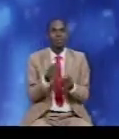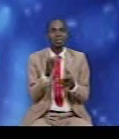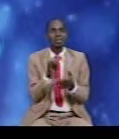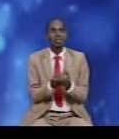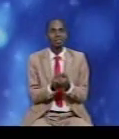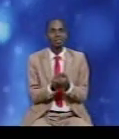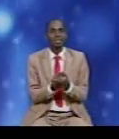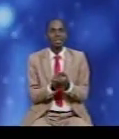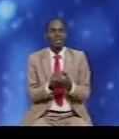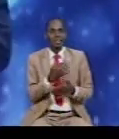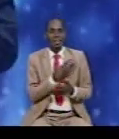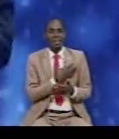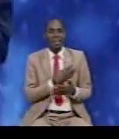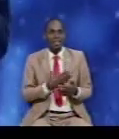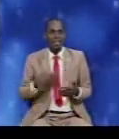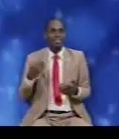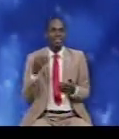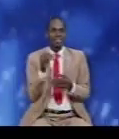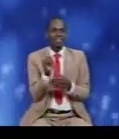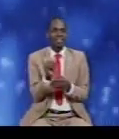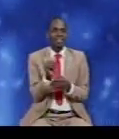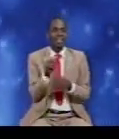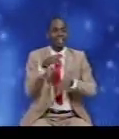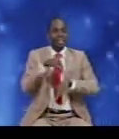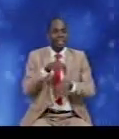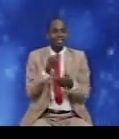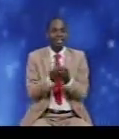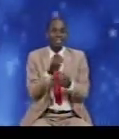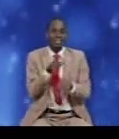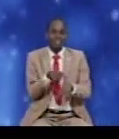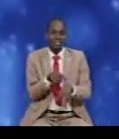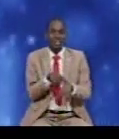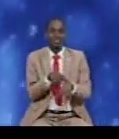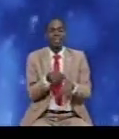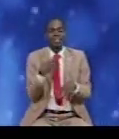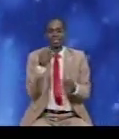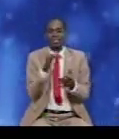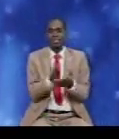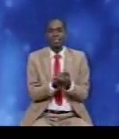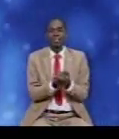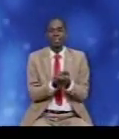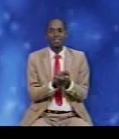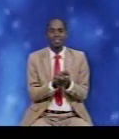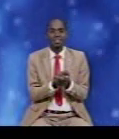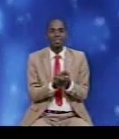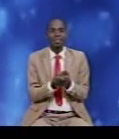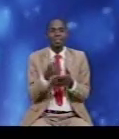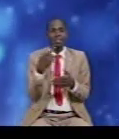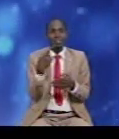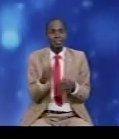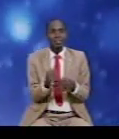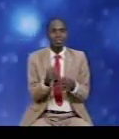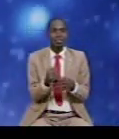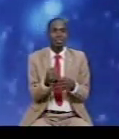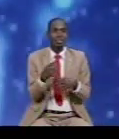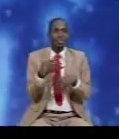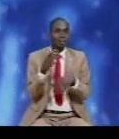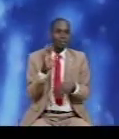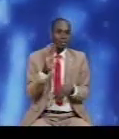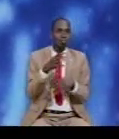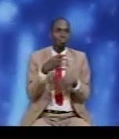to that same time. And at that time, it says, thy people shall